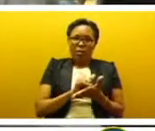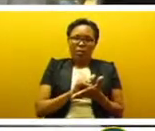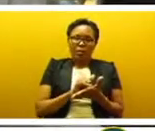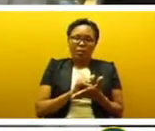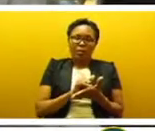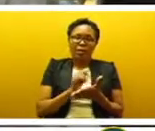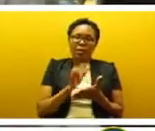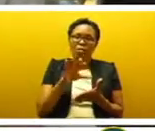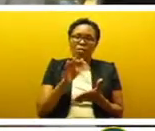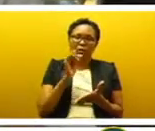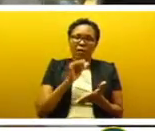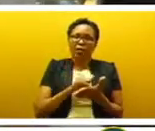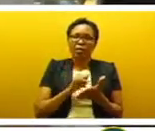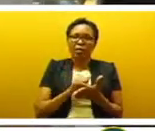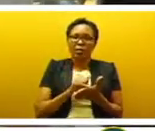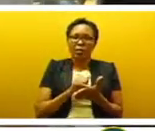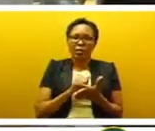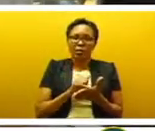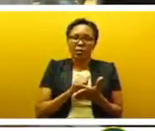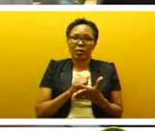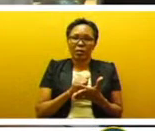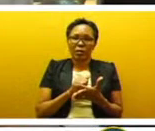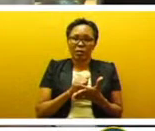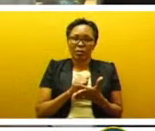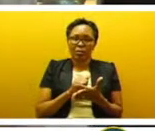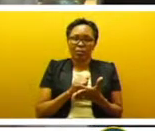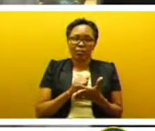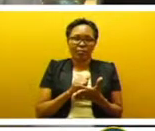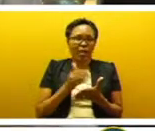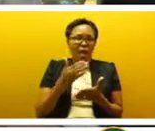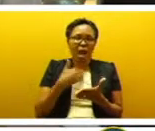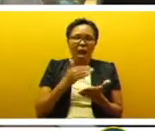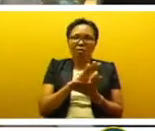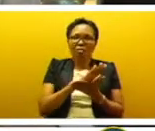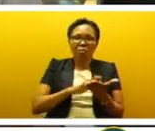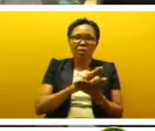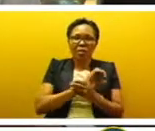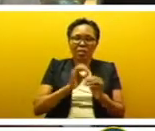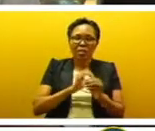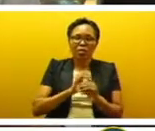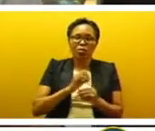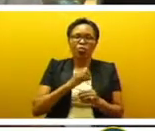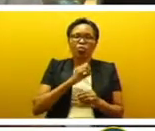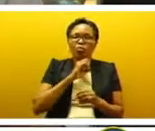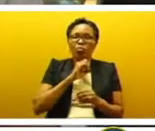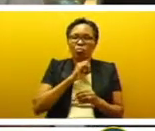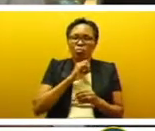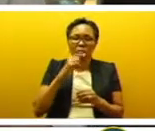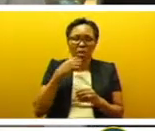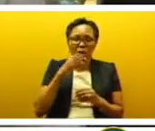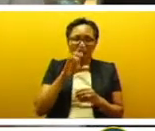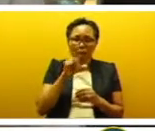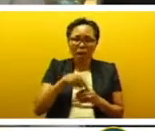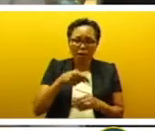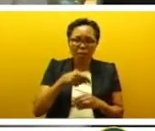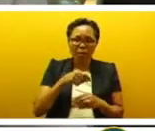you'll find that there's no basis for claiming that the figure that